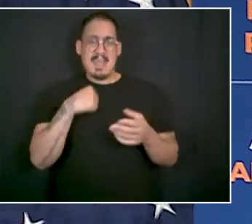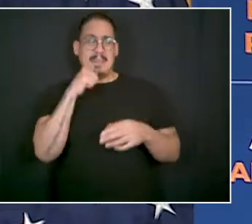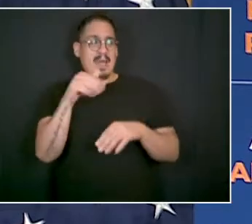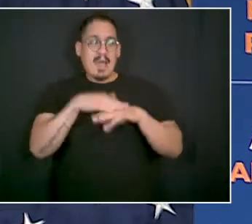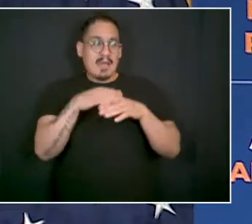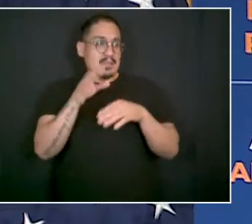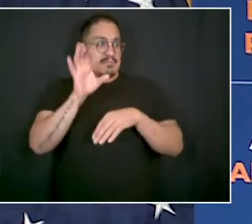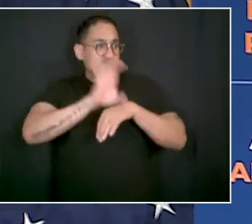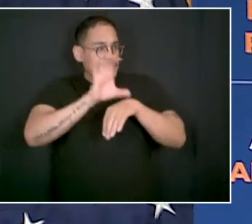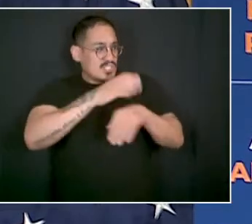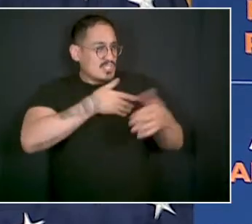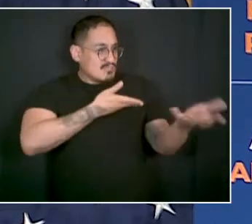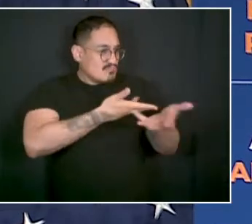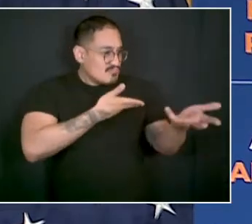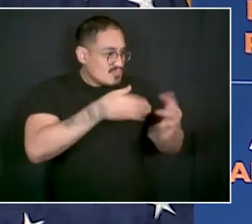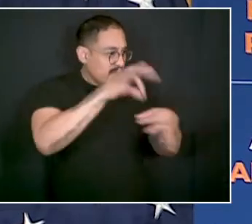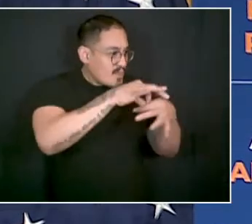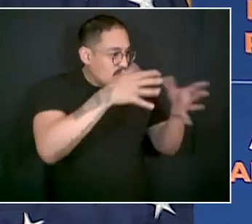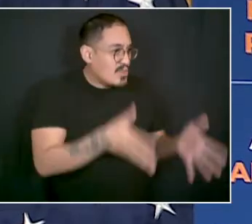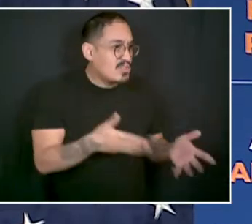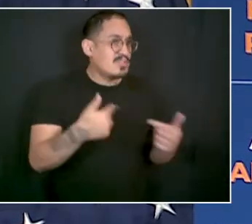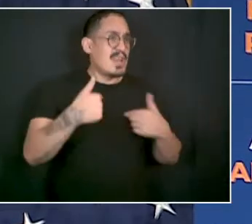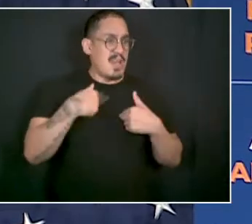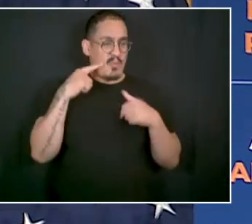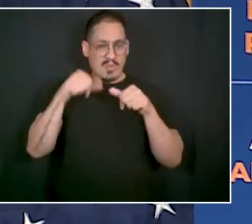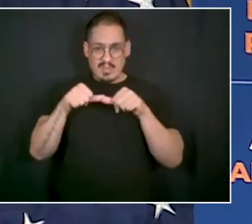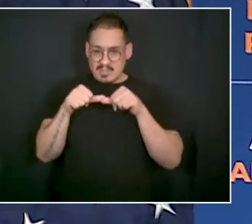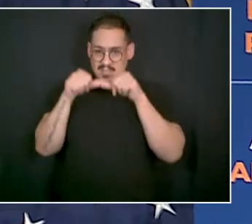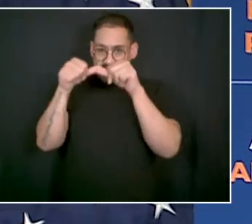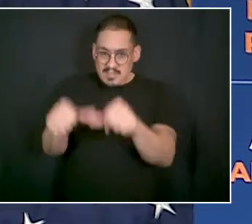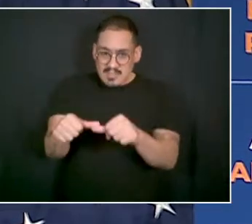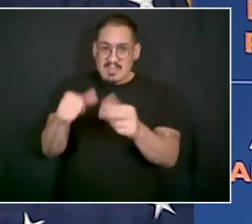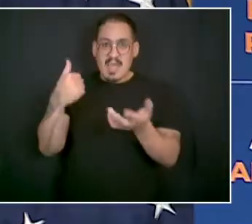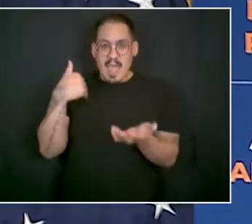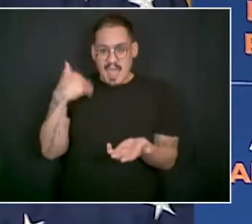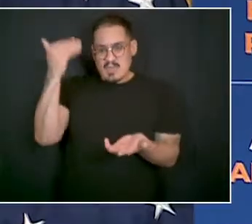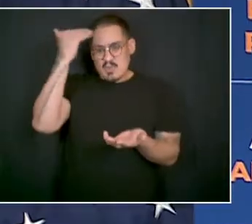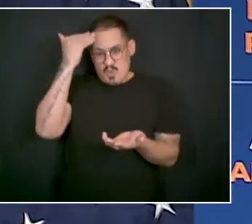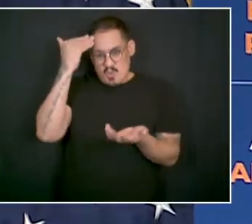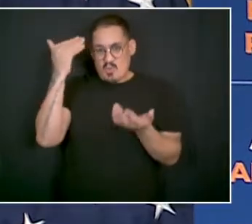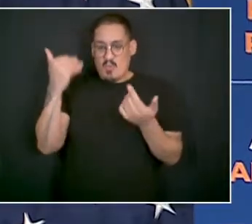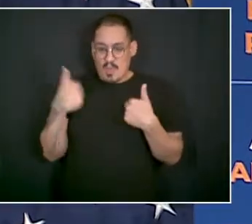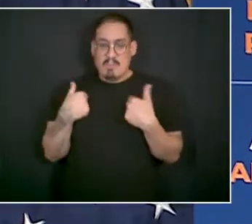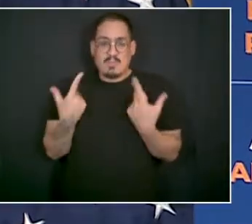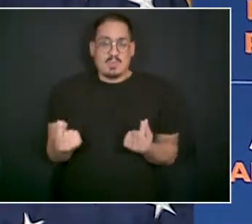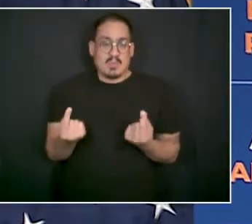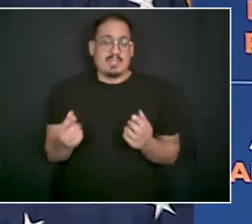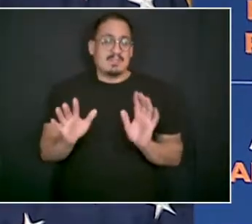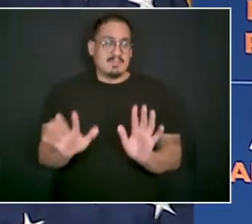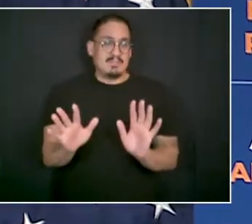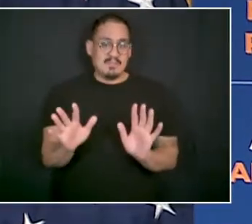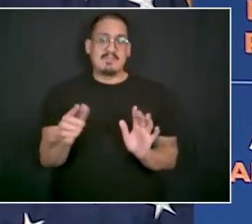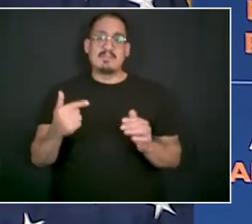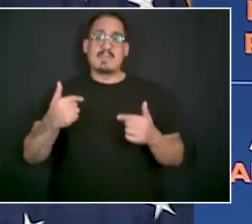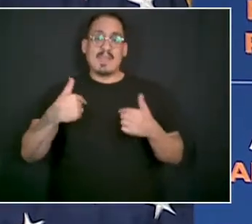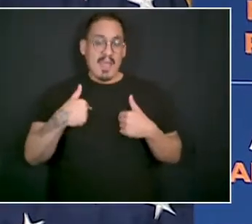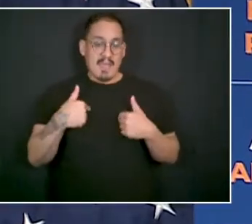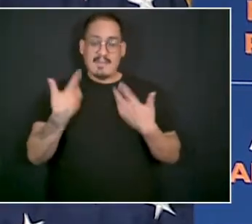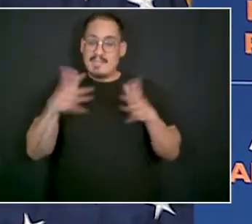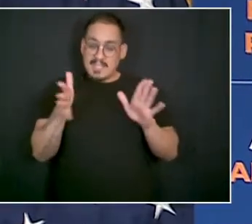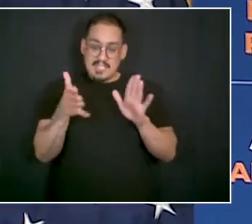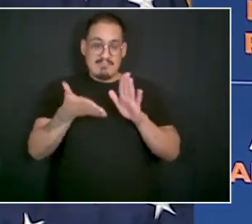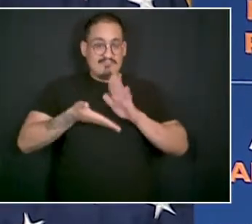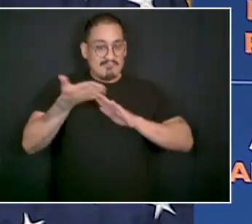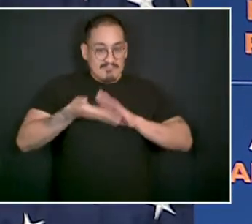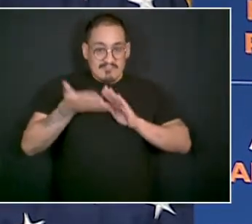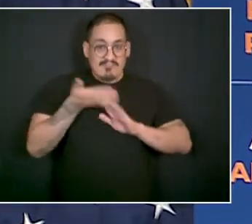to voters. And so I'm going to continue. I know what I'm doing. I ran for Senate and won. I